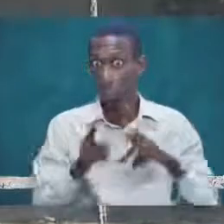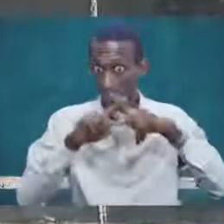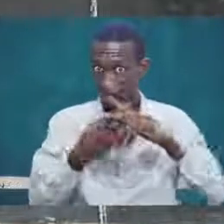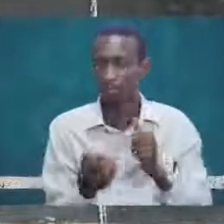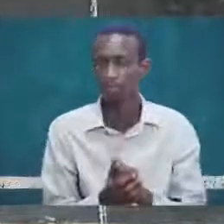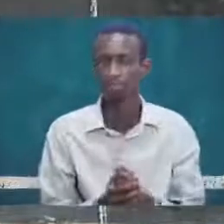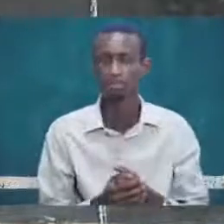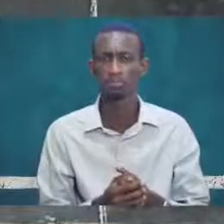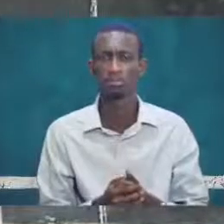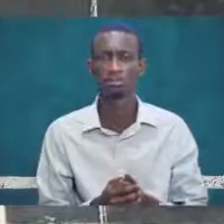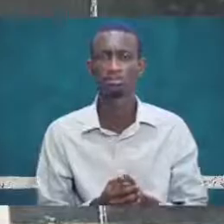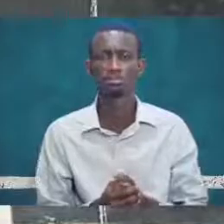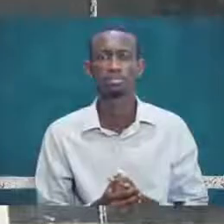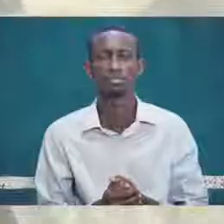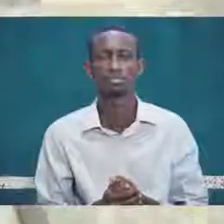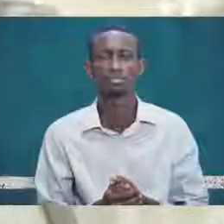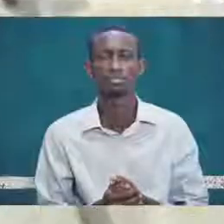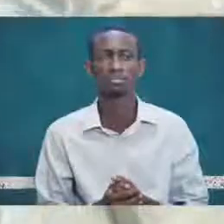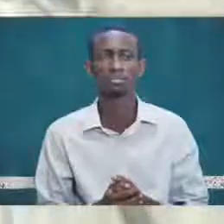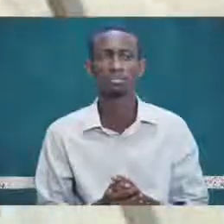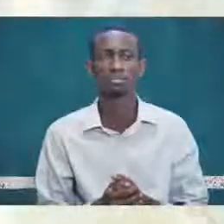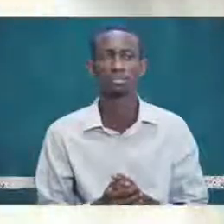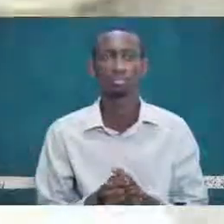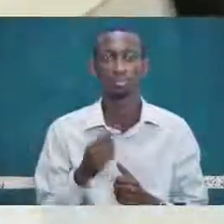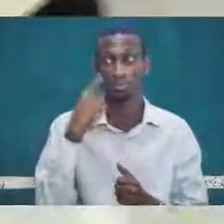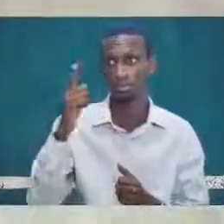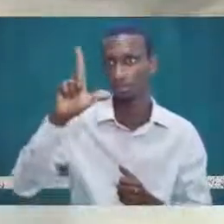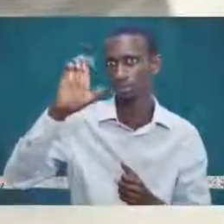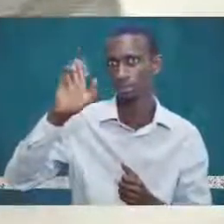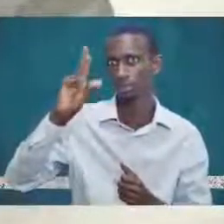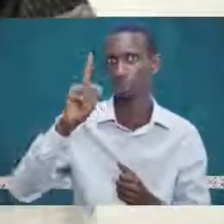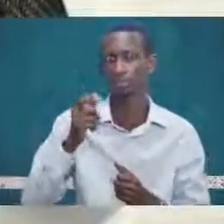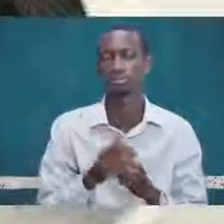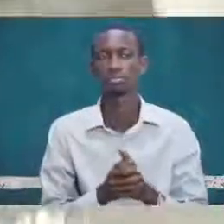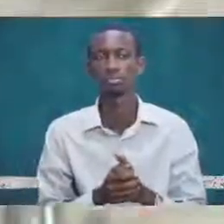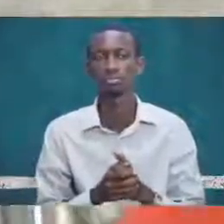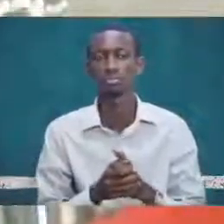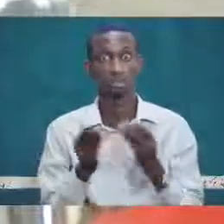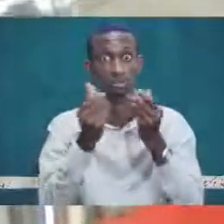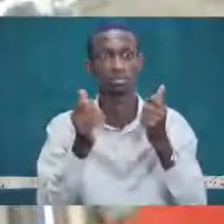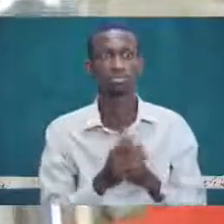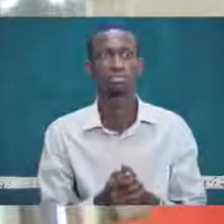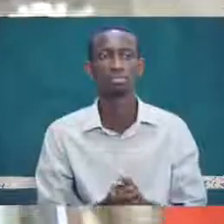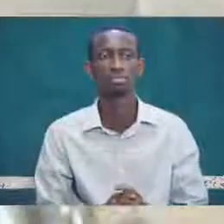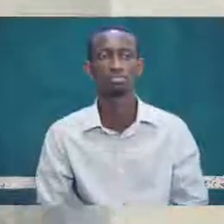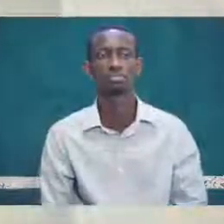with this lead. This is lead nitrate solution. And